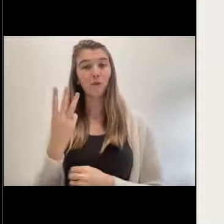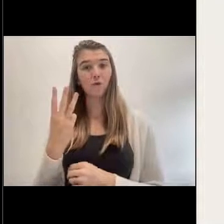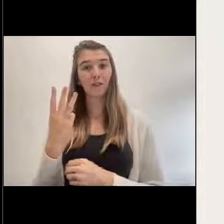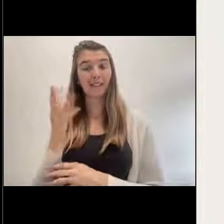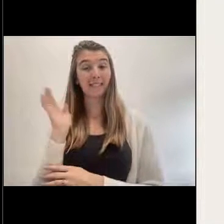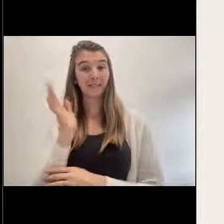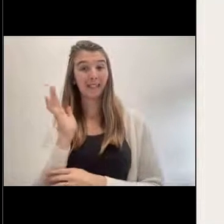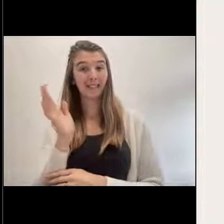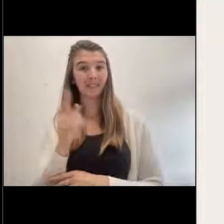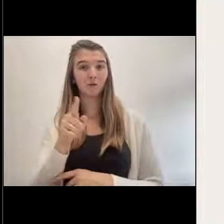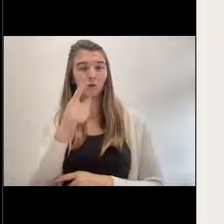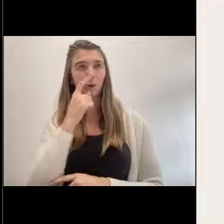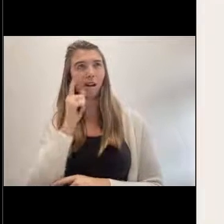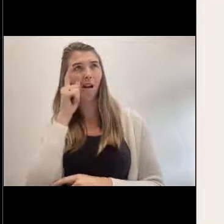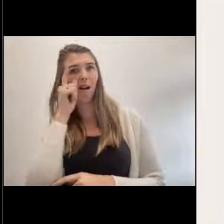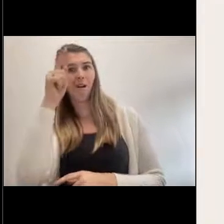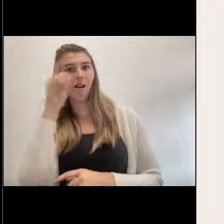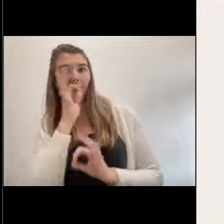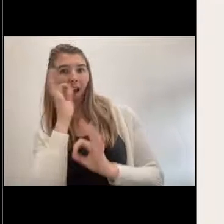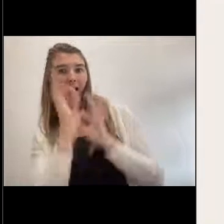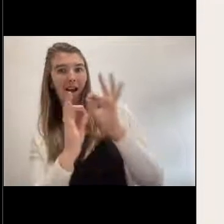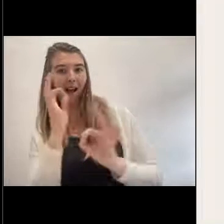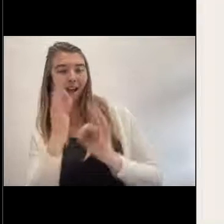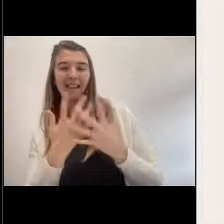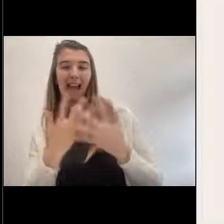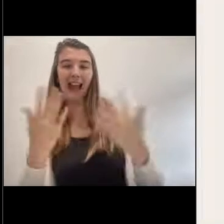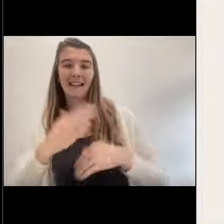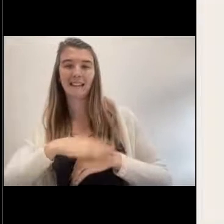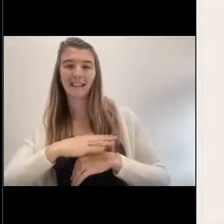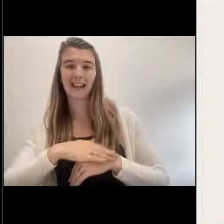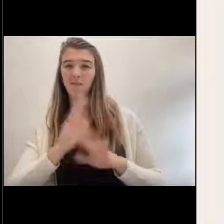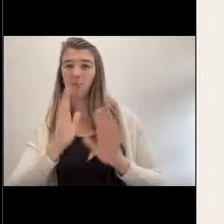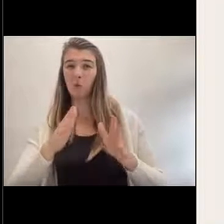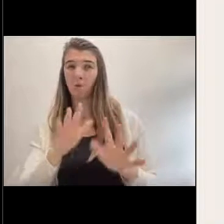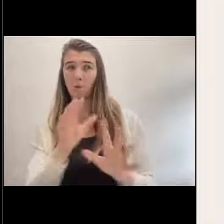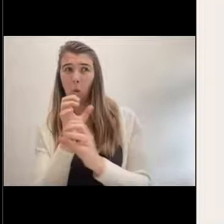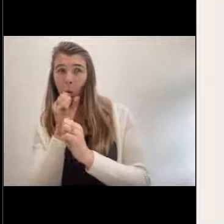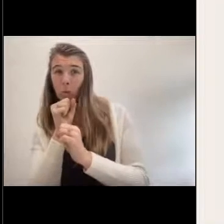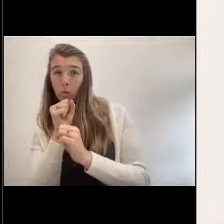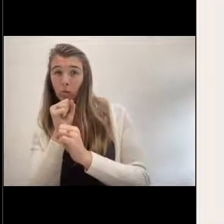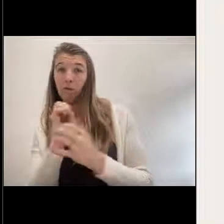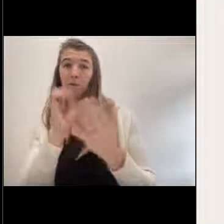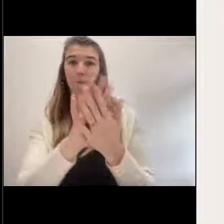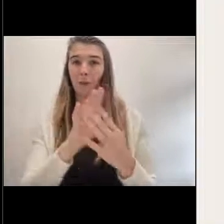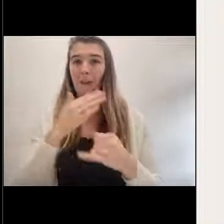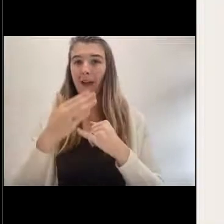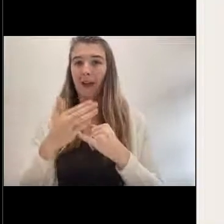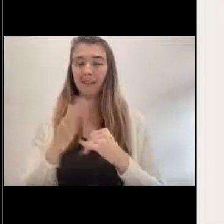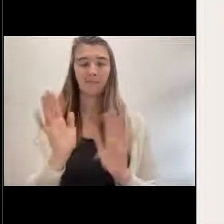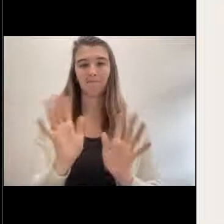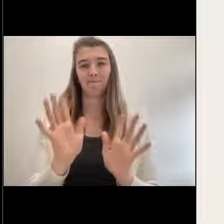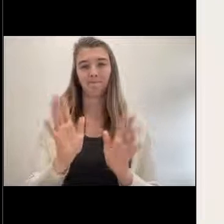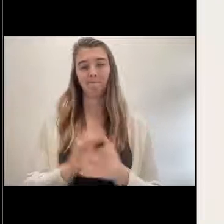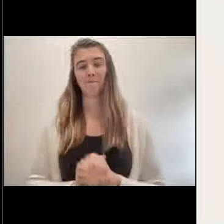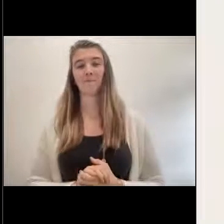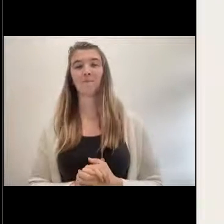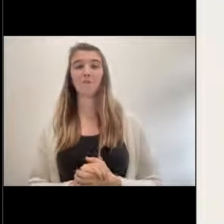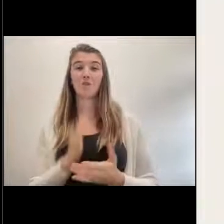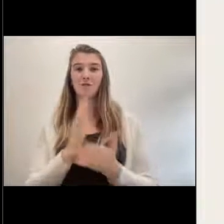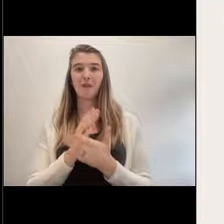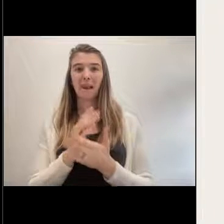don't leave your questions till the end. Anything you would like to ask at any point, get them in as soon as you can. And that's really the best way to make